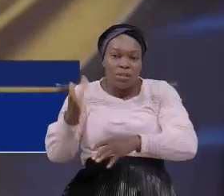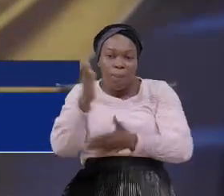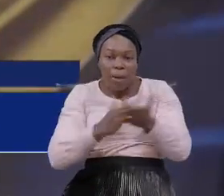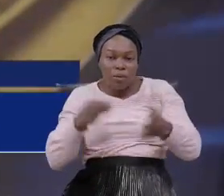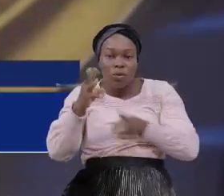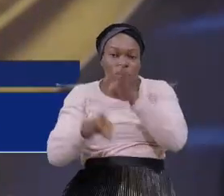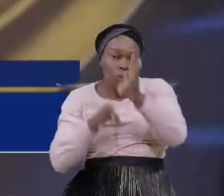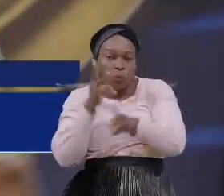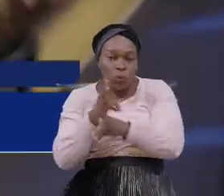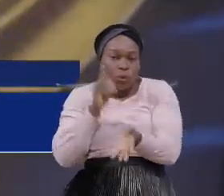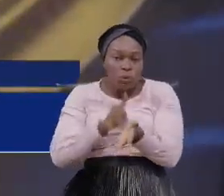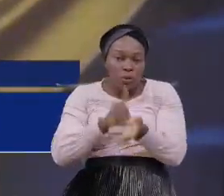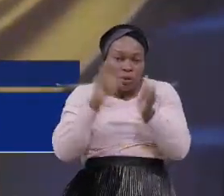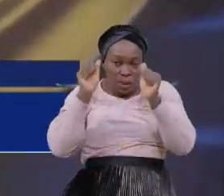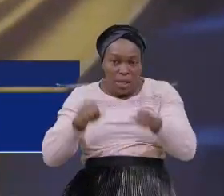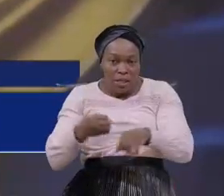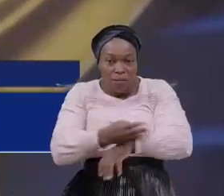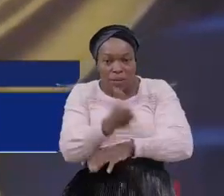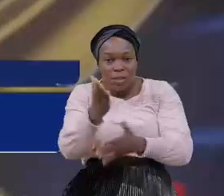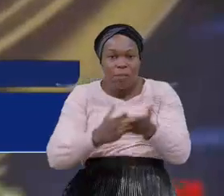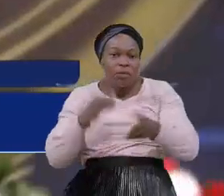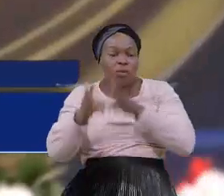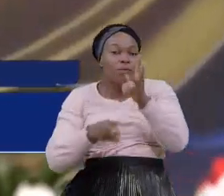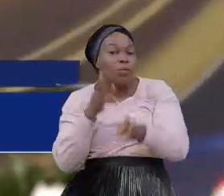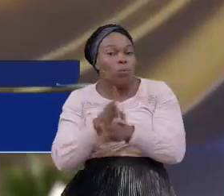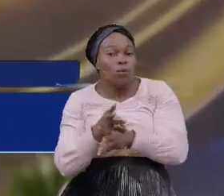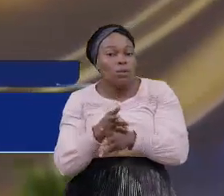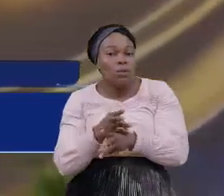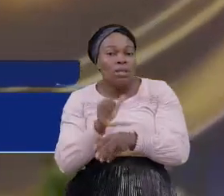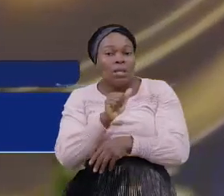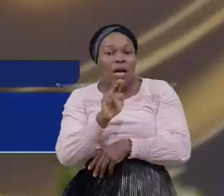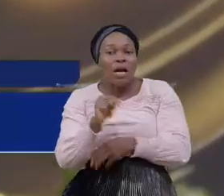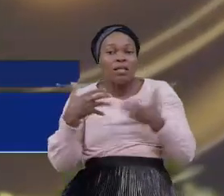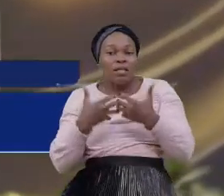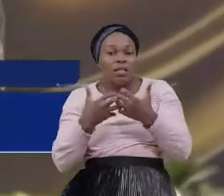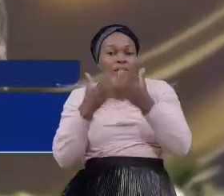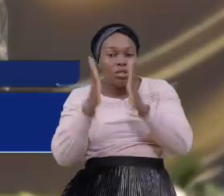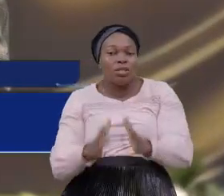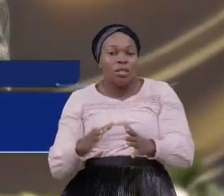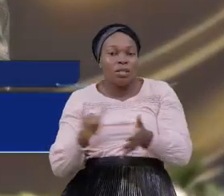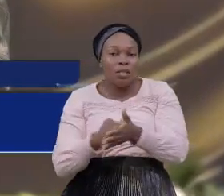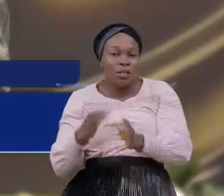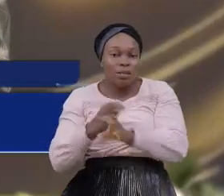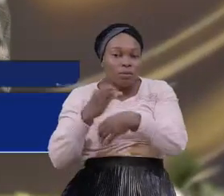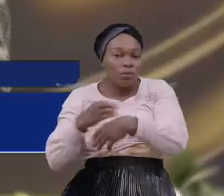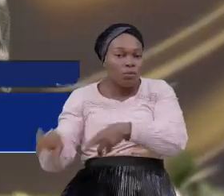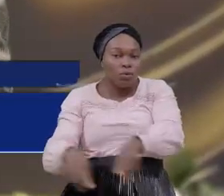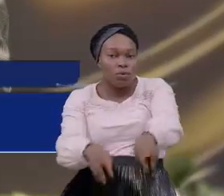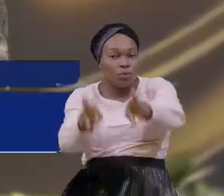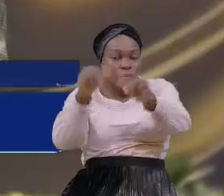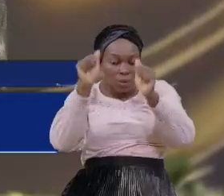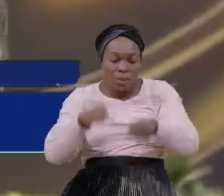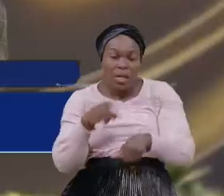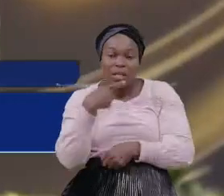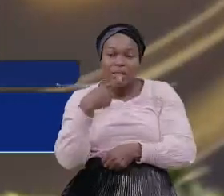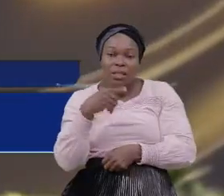the world. An engineer, a road constructor can say, I've influenced a